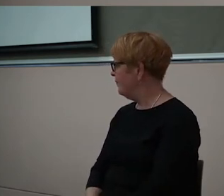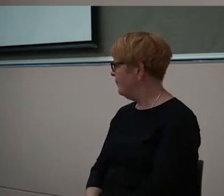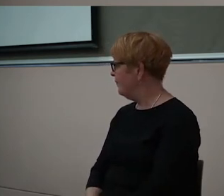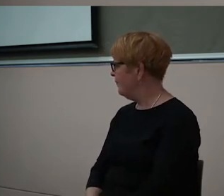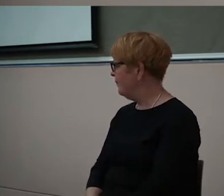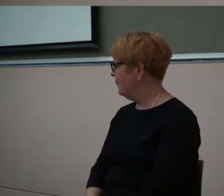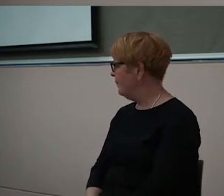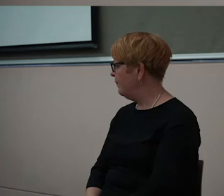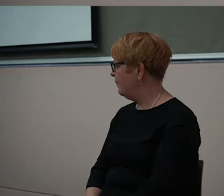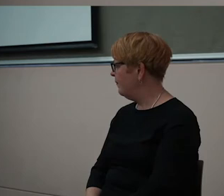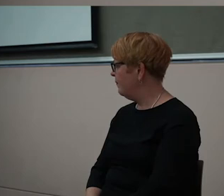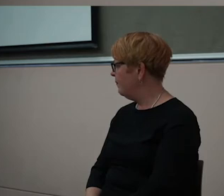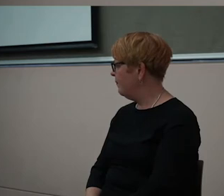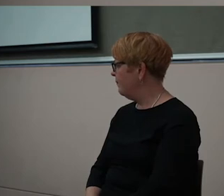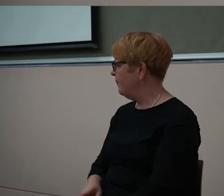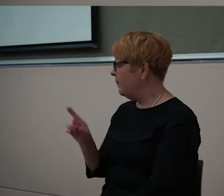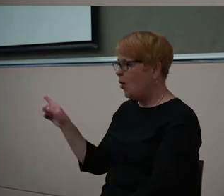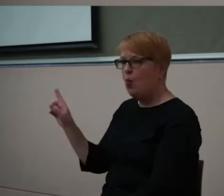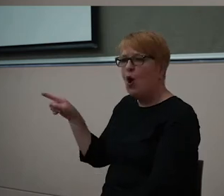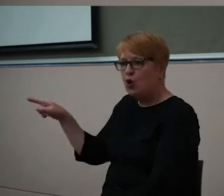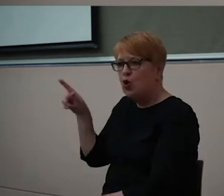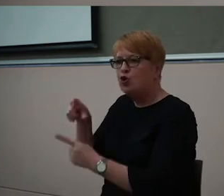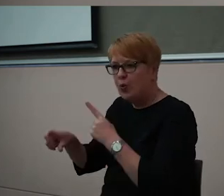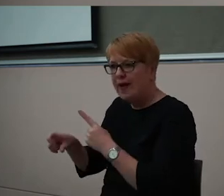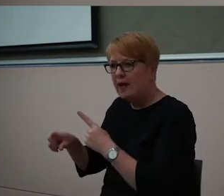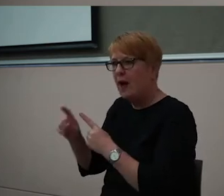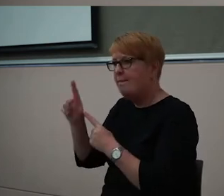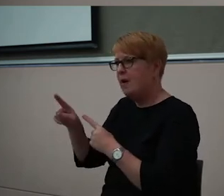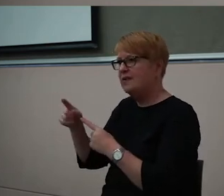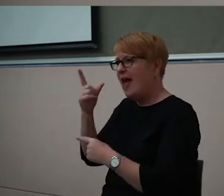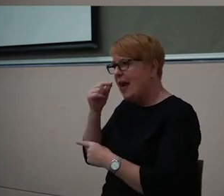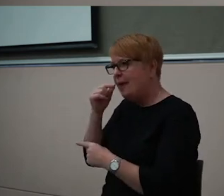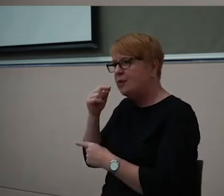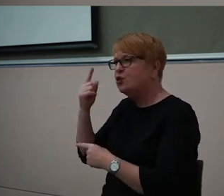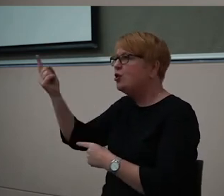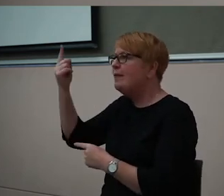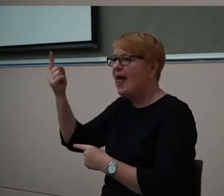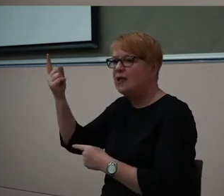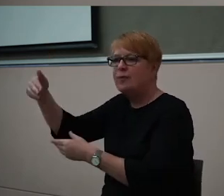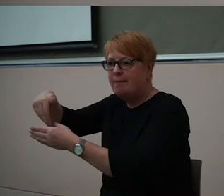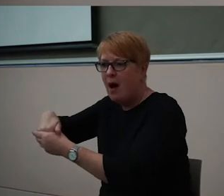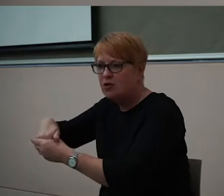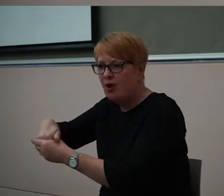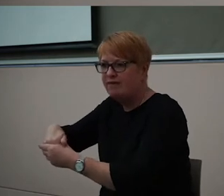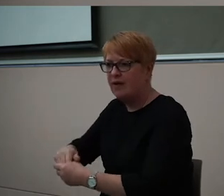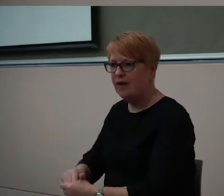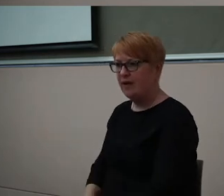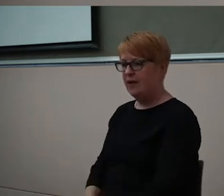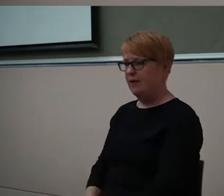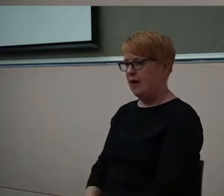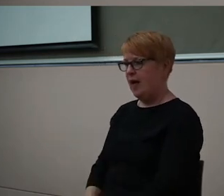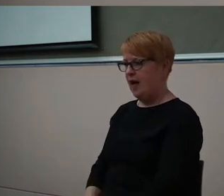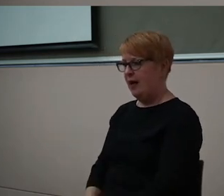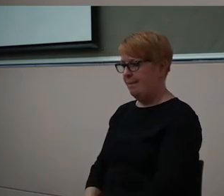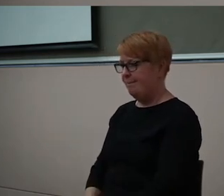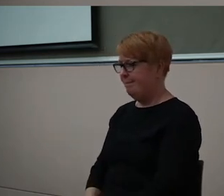planted. It's not going to exist in by January. We're going to read it and kind of create another piece of work out of